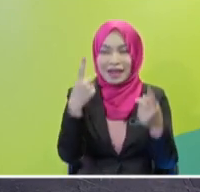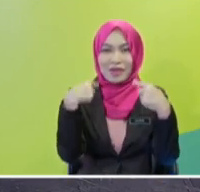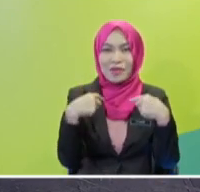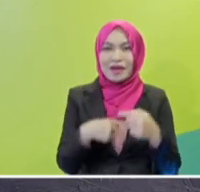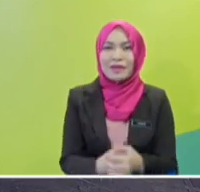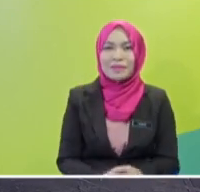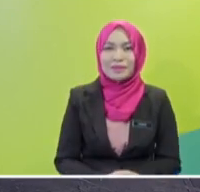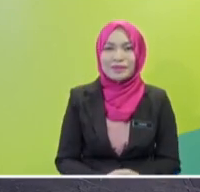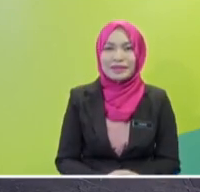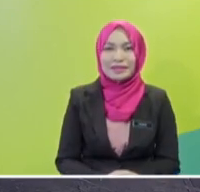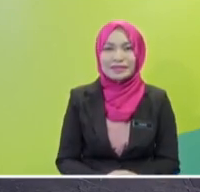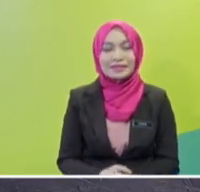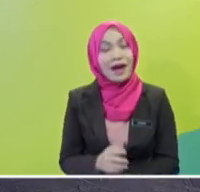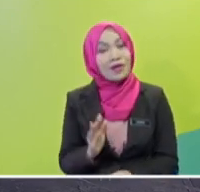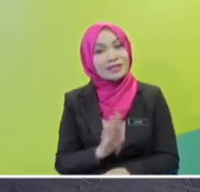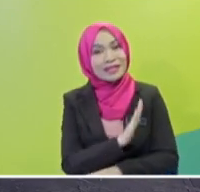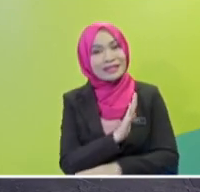us.